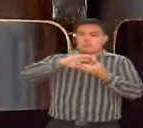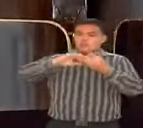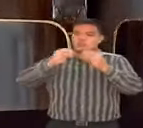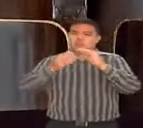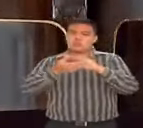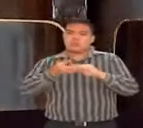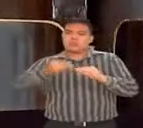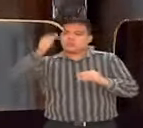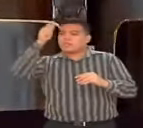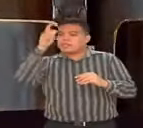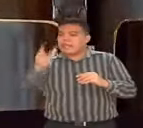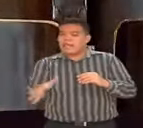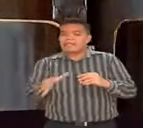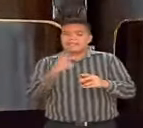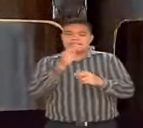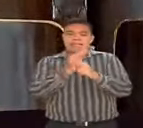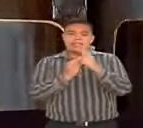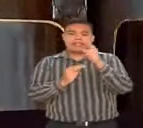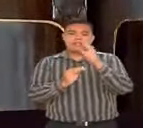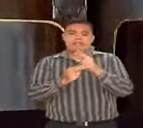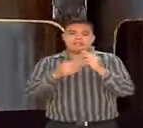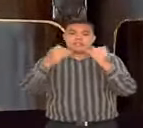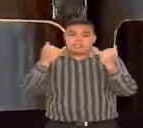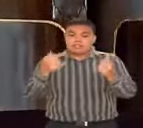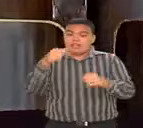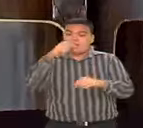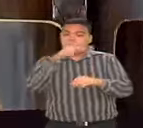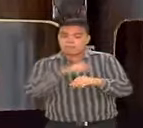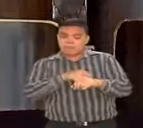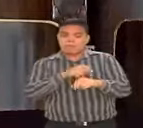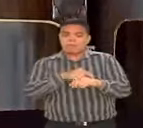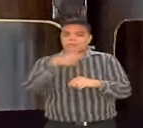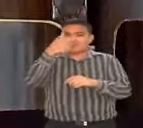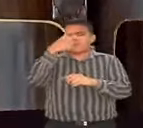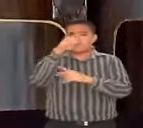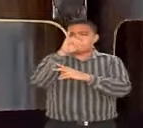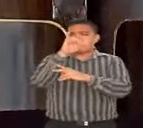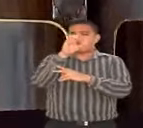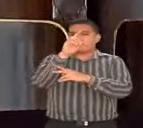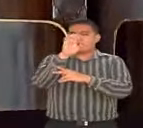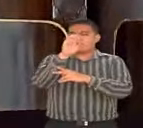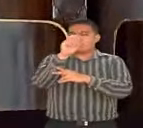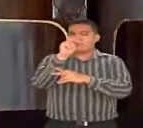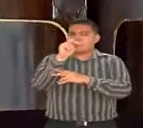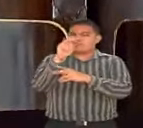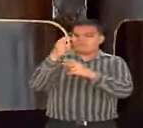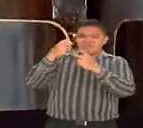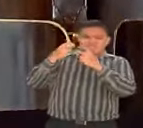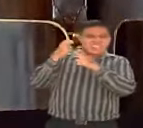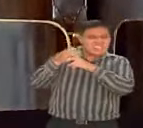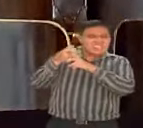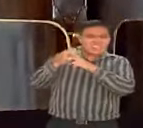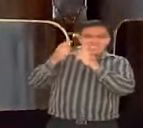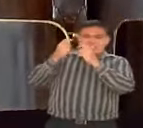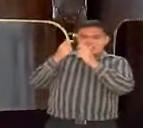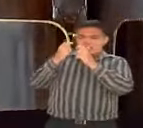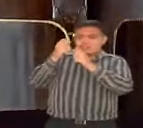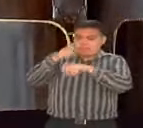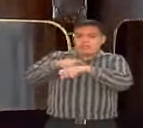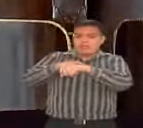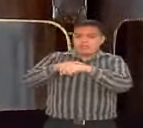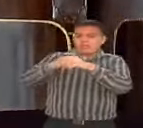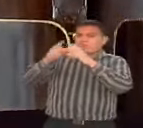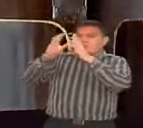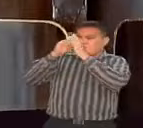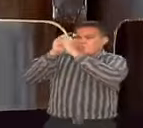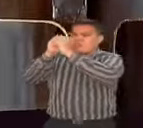stories of God's hand because during this time, they really had a hard time grasping and believing that God could do the